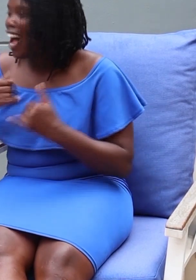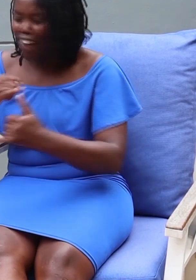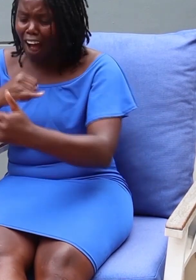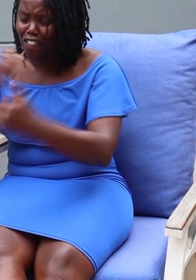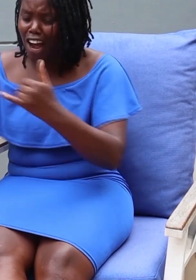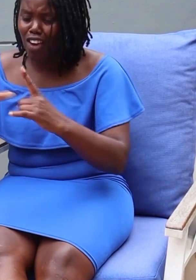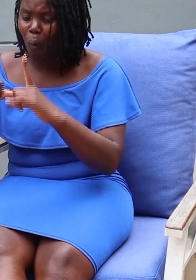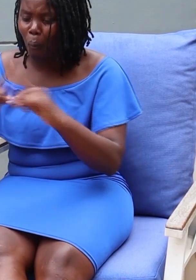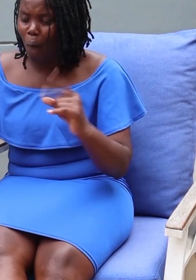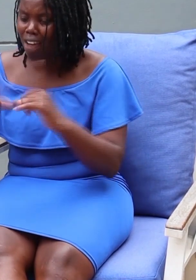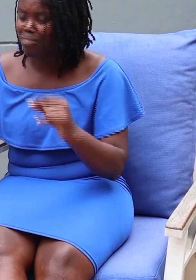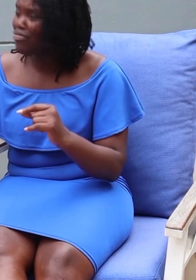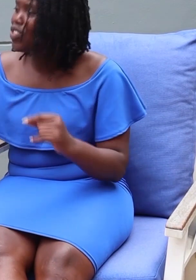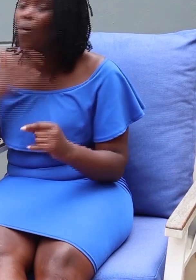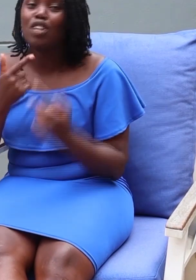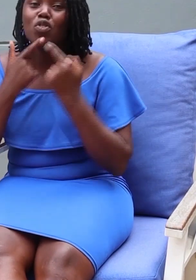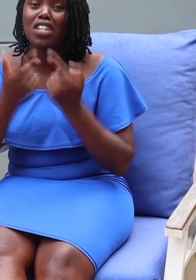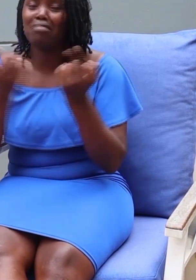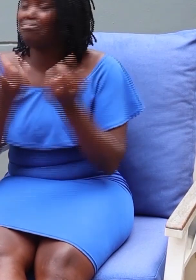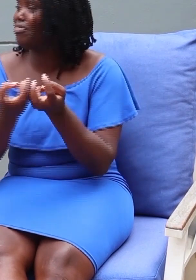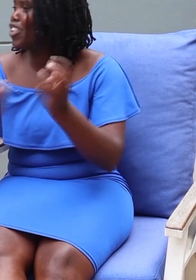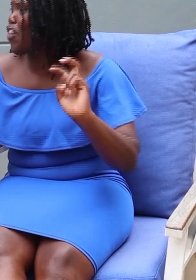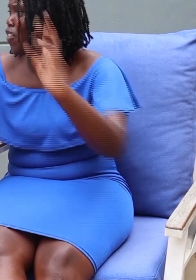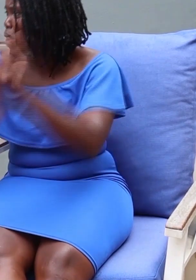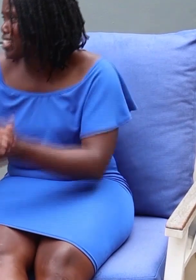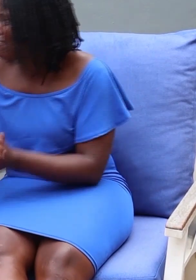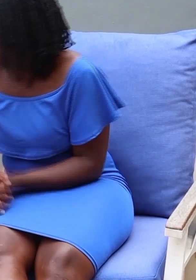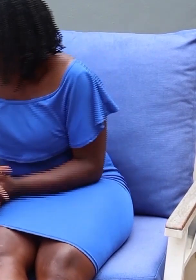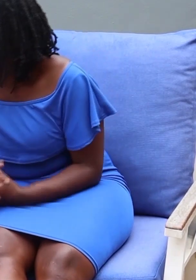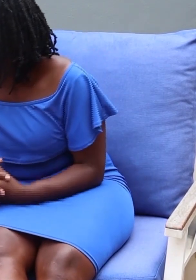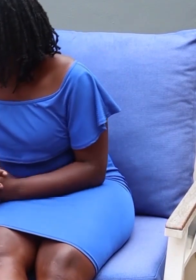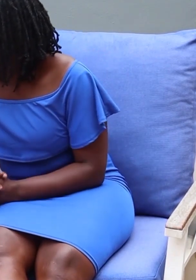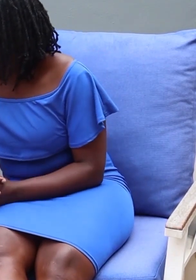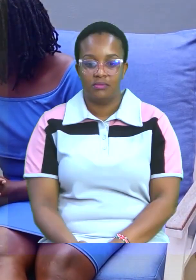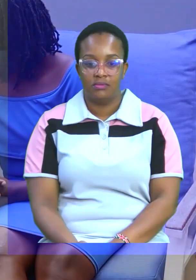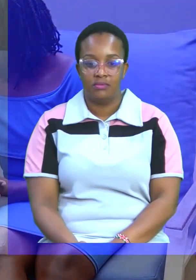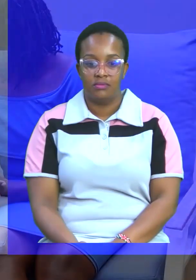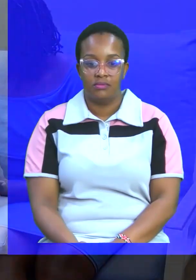have any close remarks, any last words to tell to our viewers?